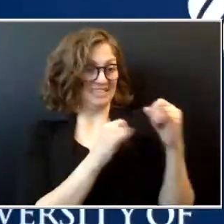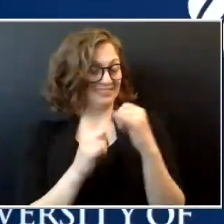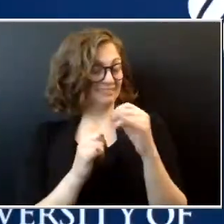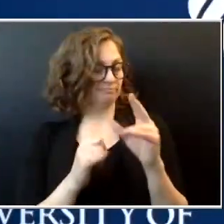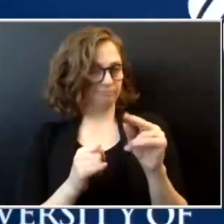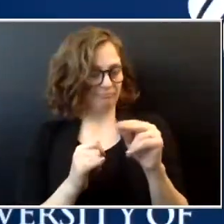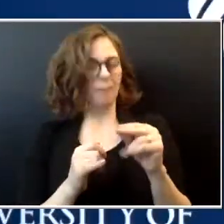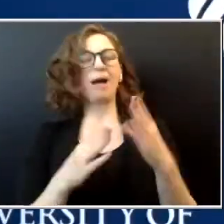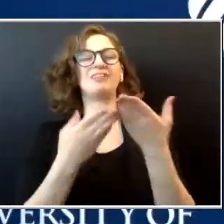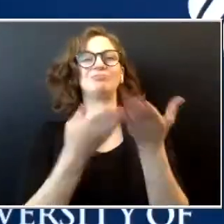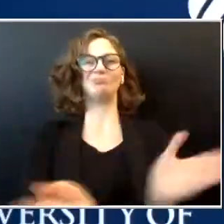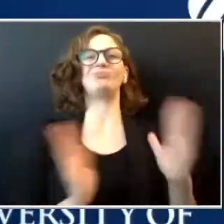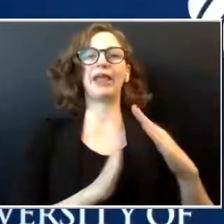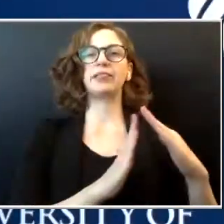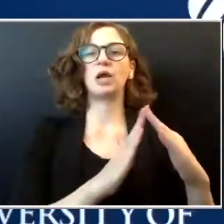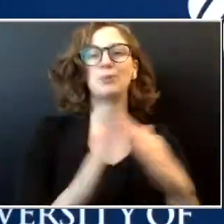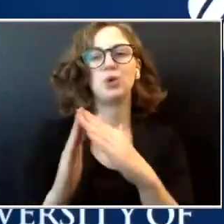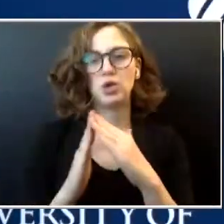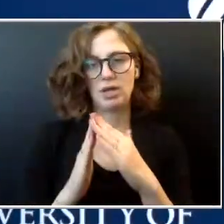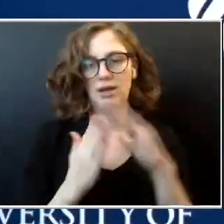now that we continue to have